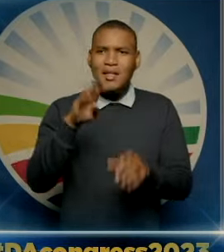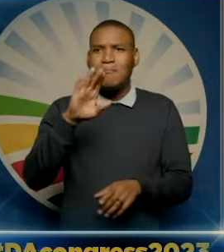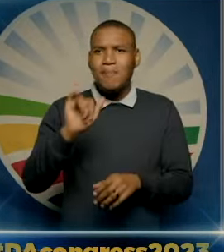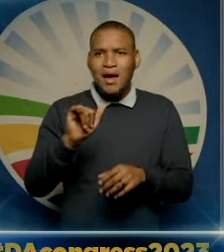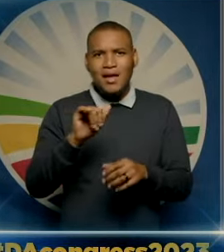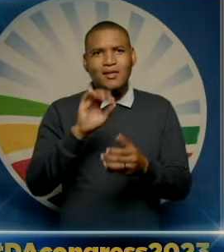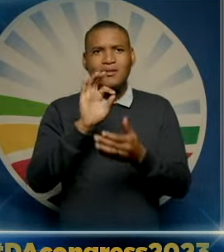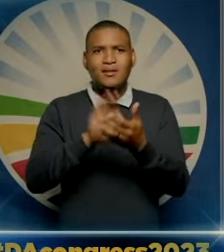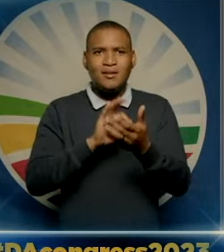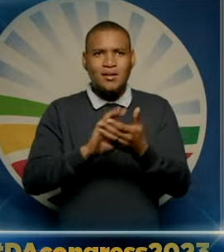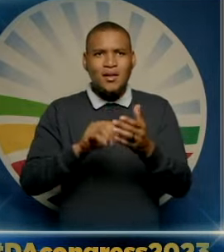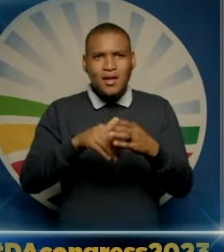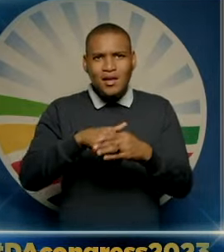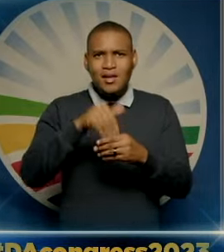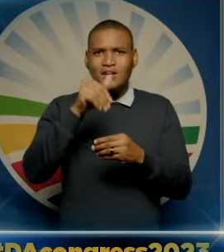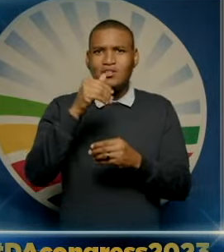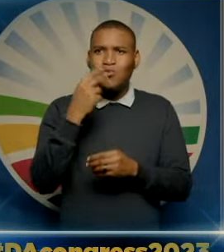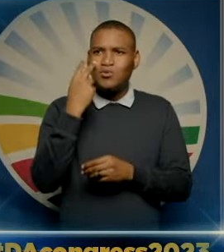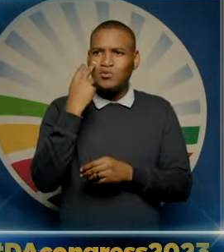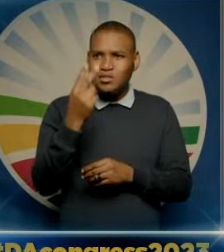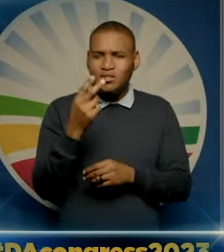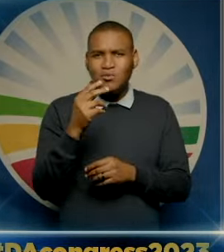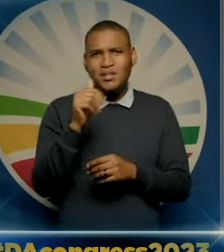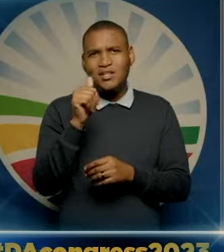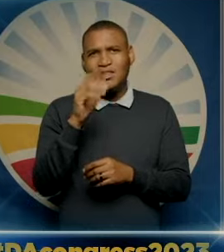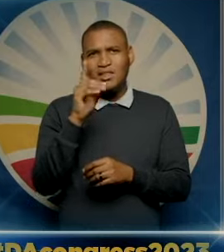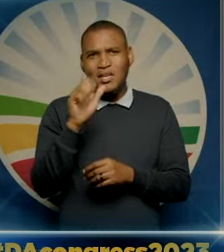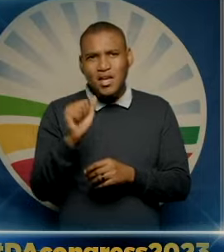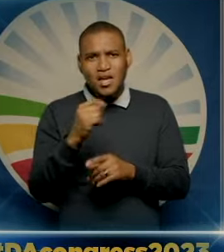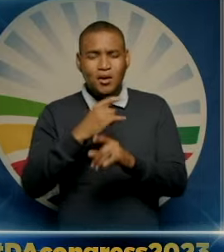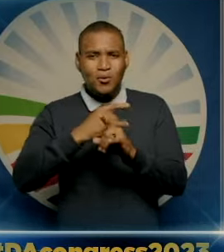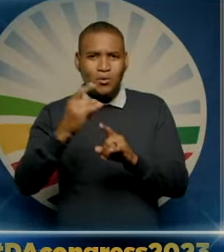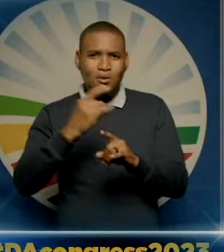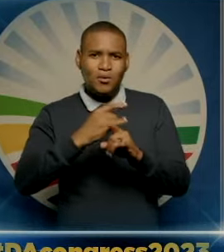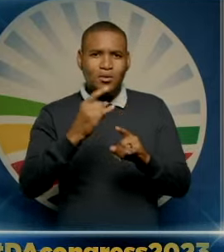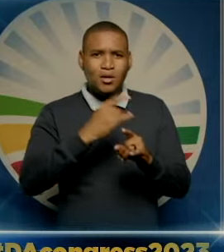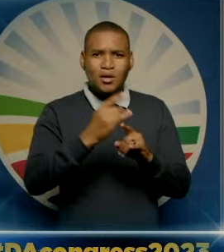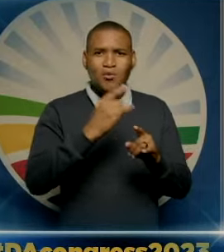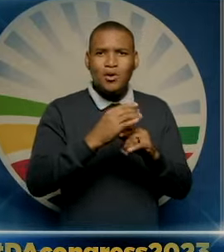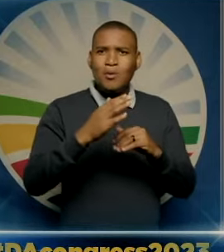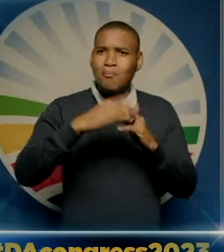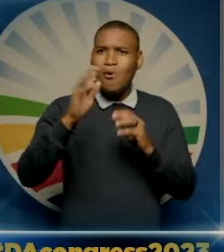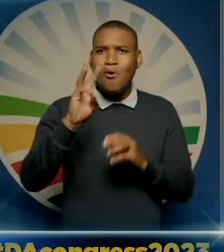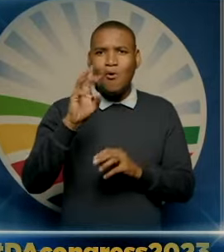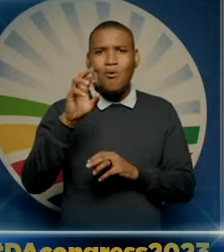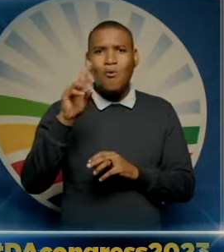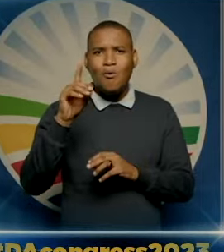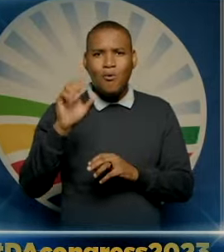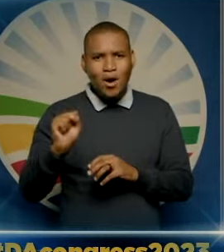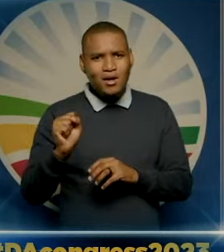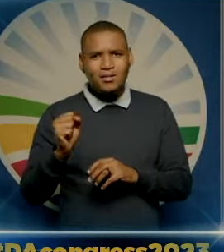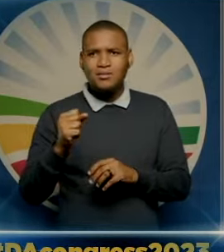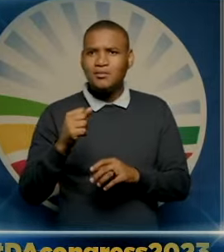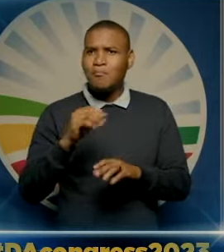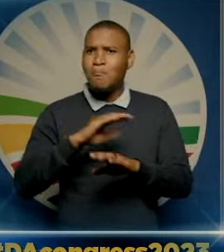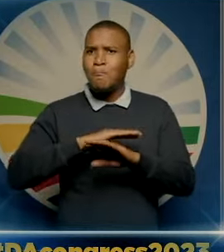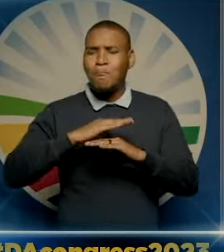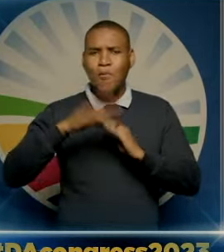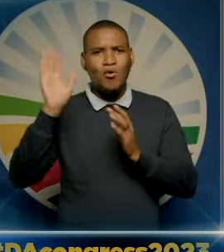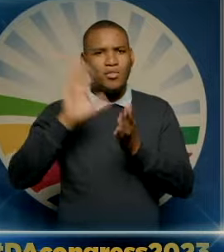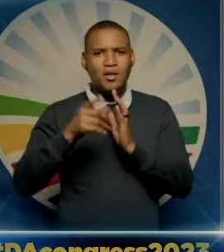it play out when the DA made gains and got more votes than we've ever had in elections